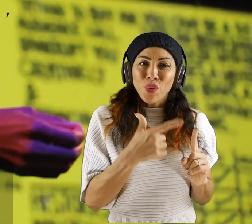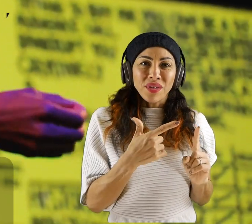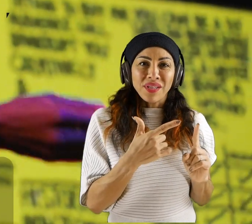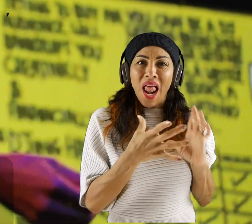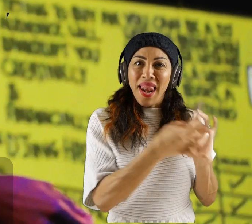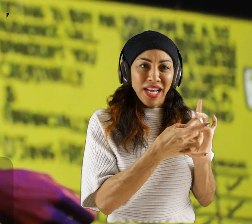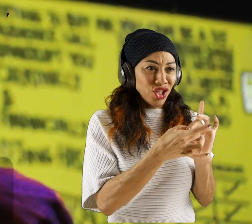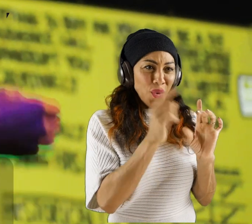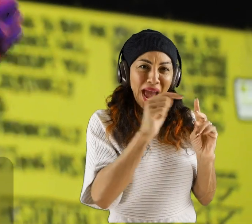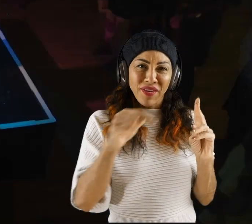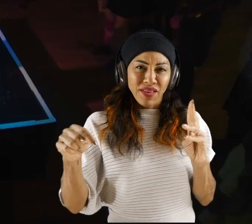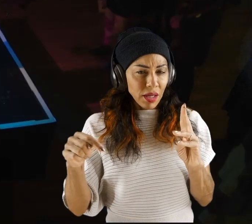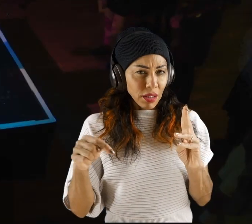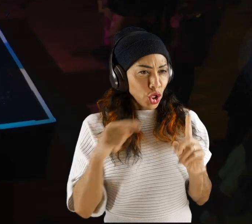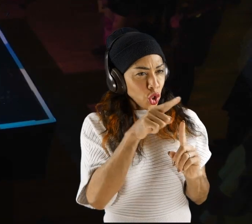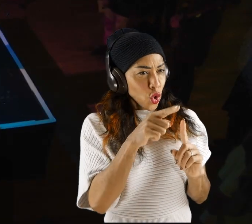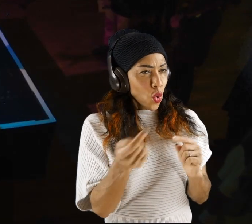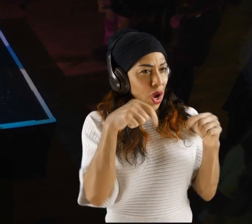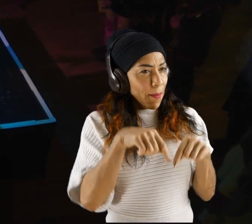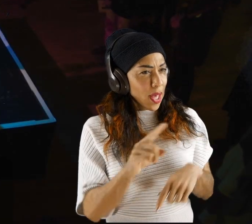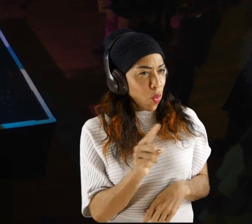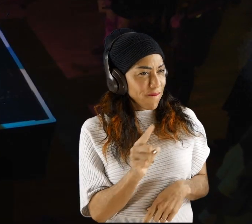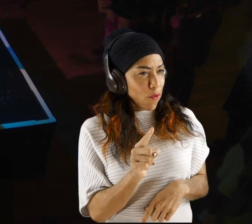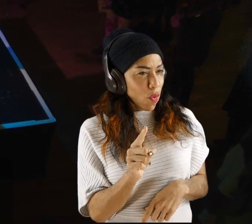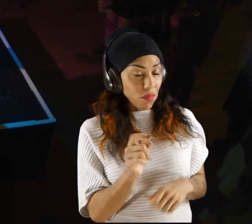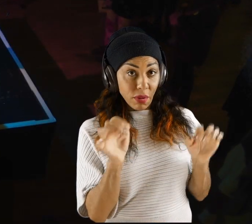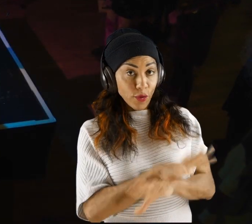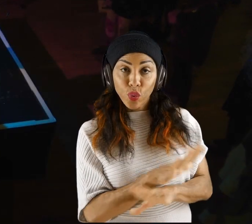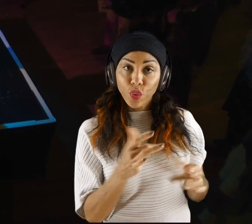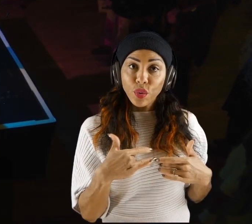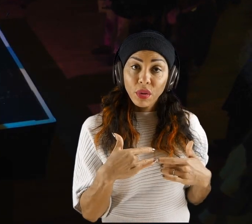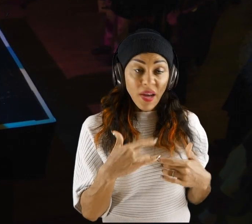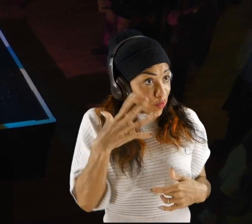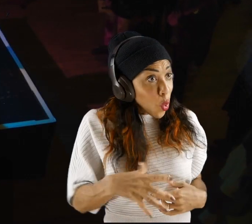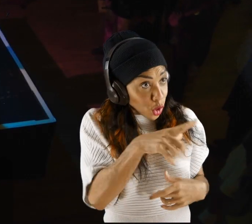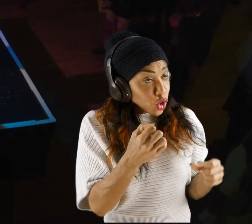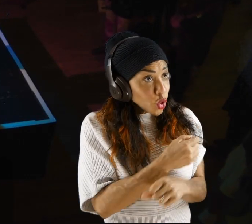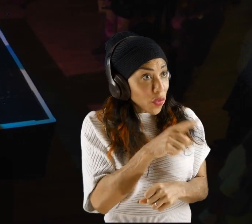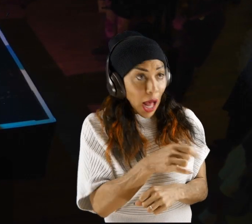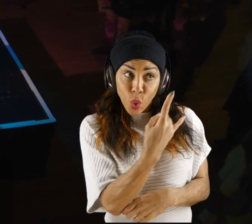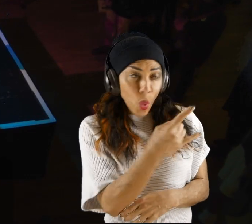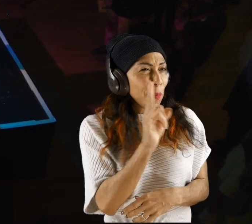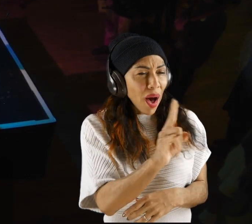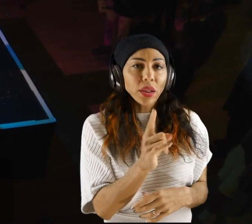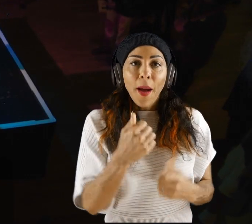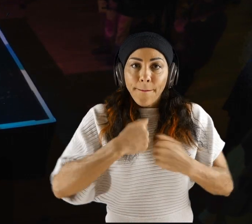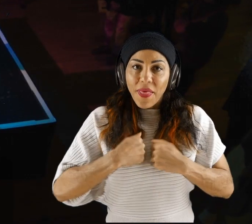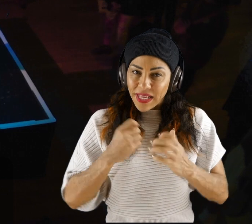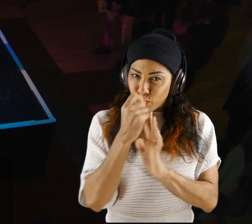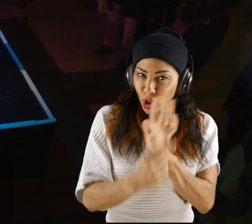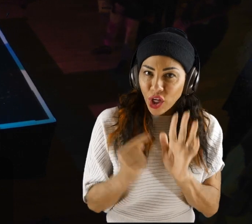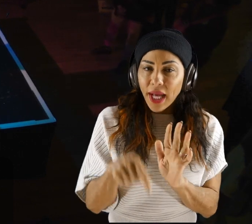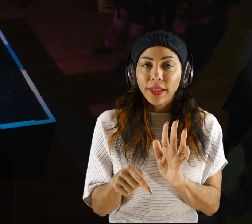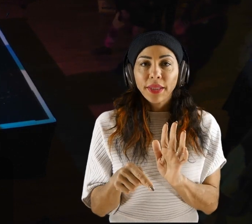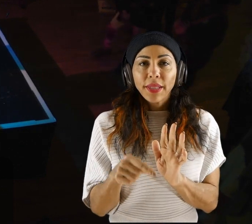what they were there for and what their thing is in the first place. And if you want to do that, that's completely cool. But I feel like the essence of this project and this wave and